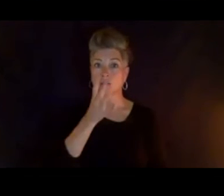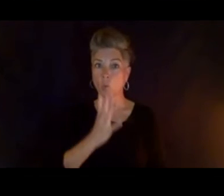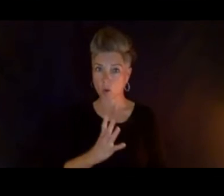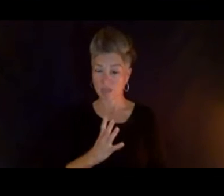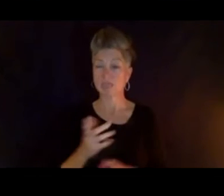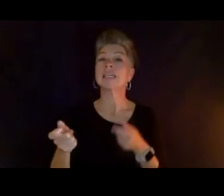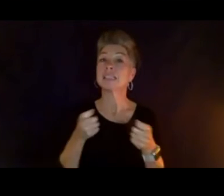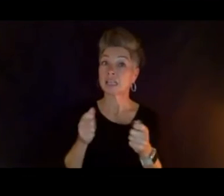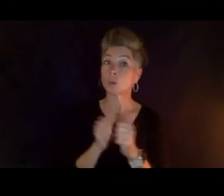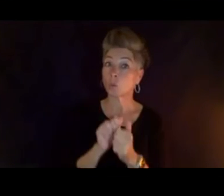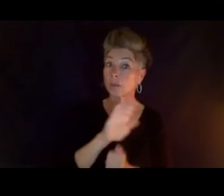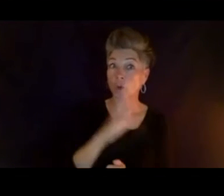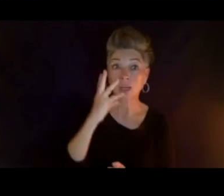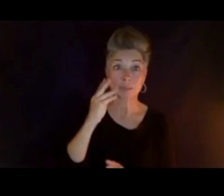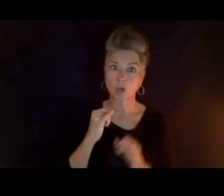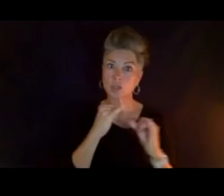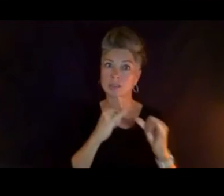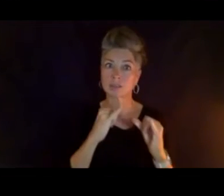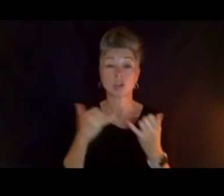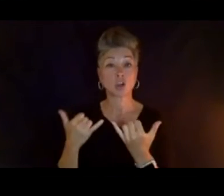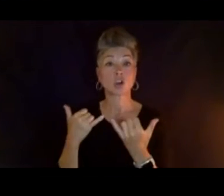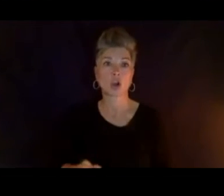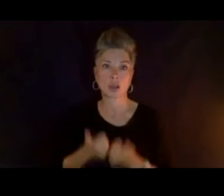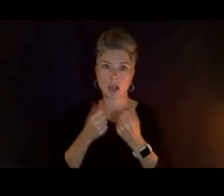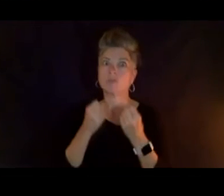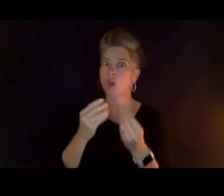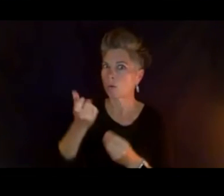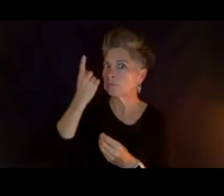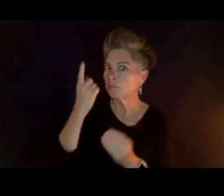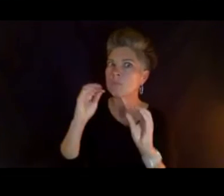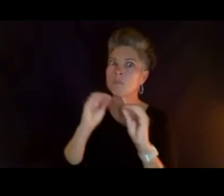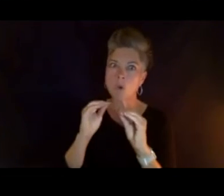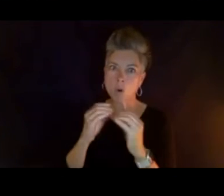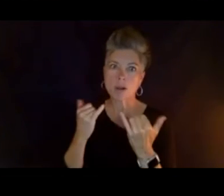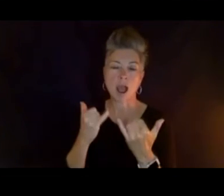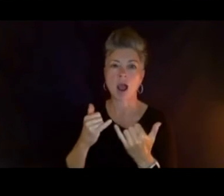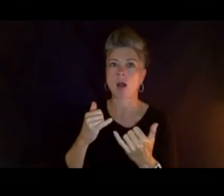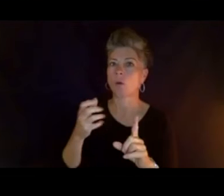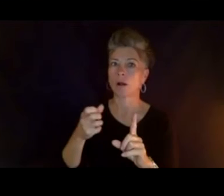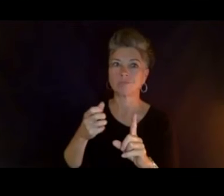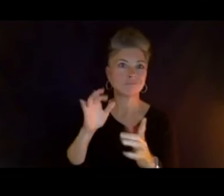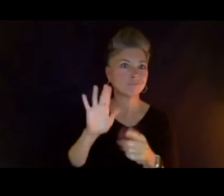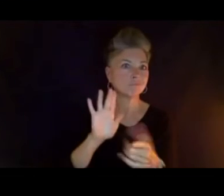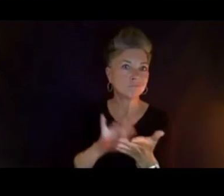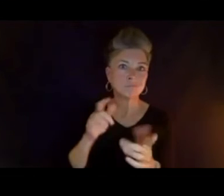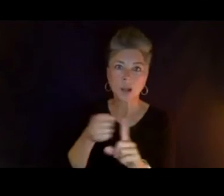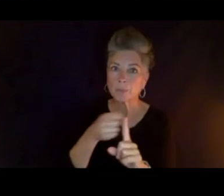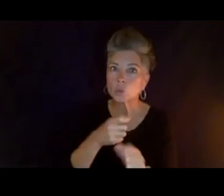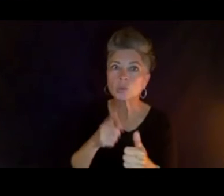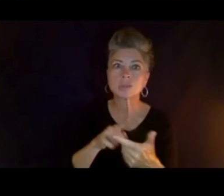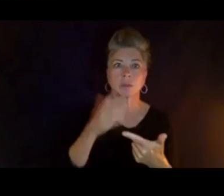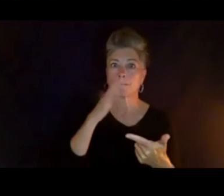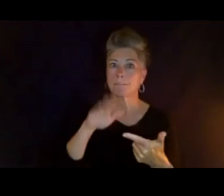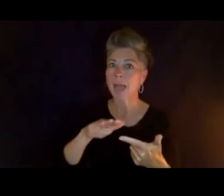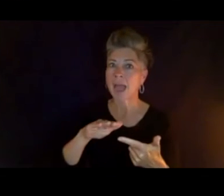current life, it resonates so much more. Like dealing with the abuse and dealing with bad partners and dealing with just seeing myself in